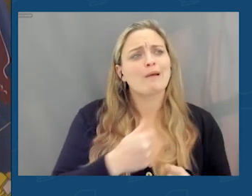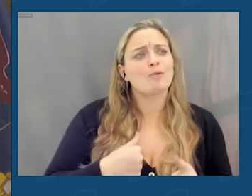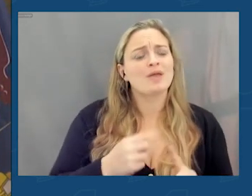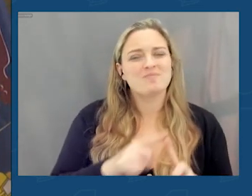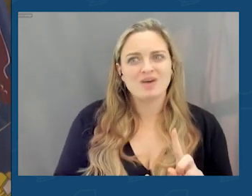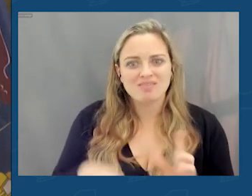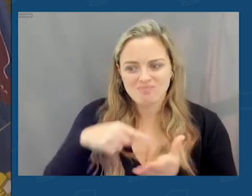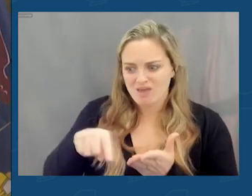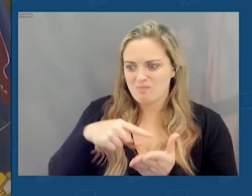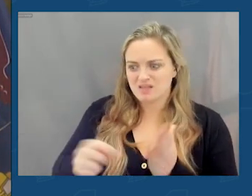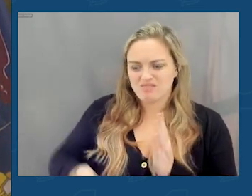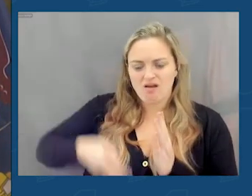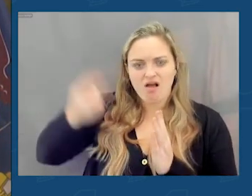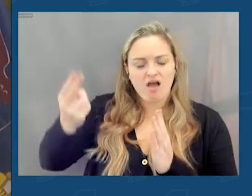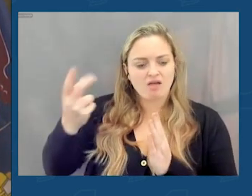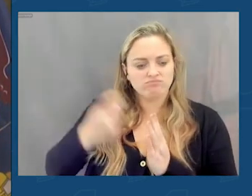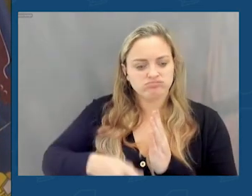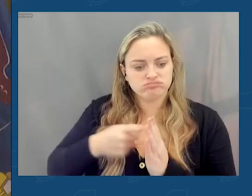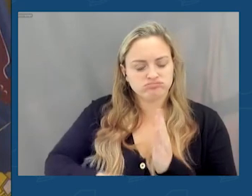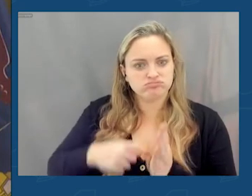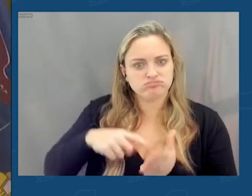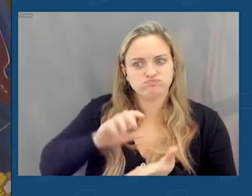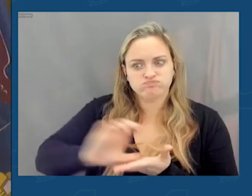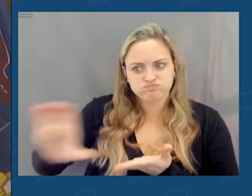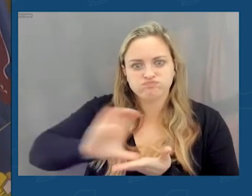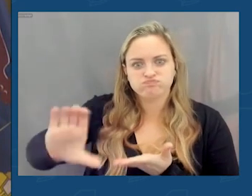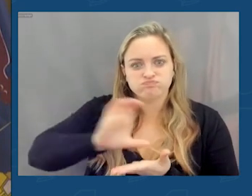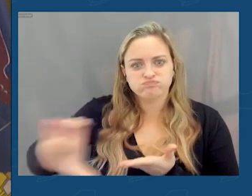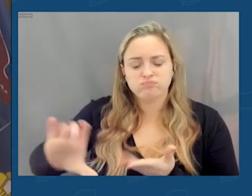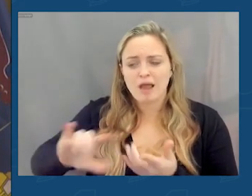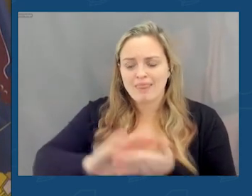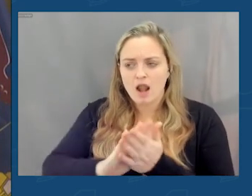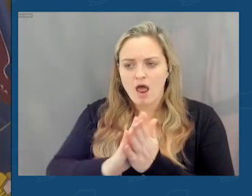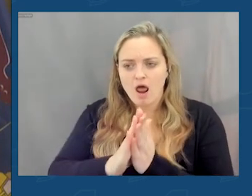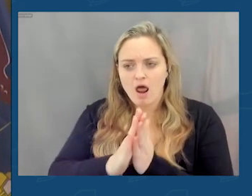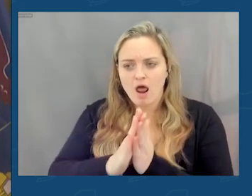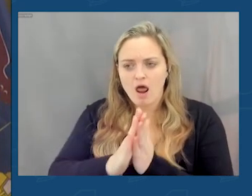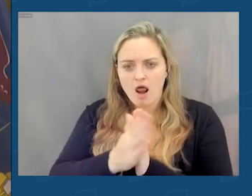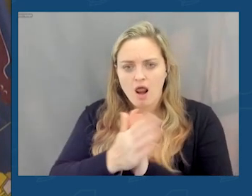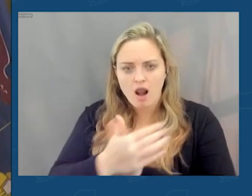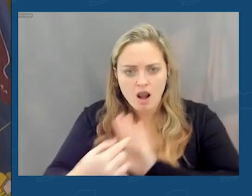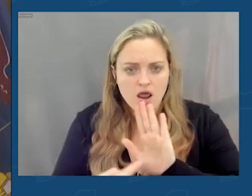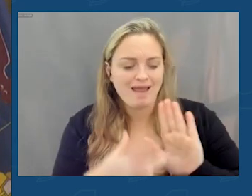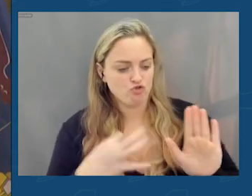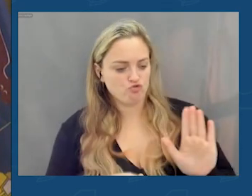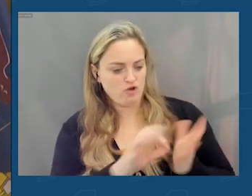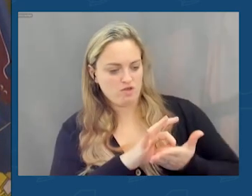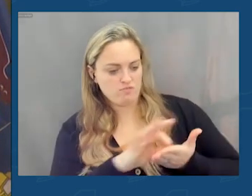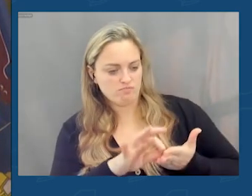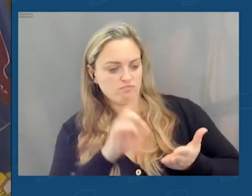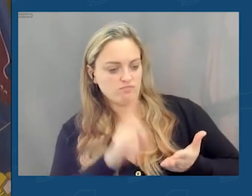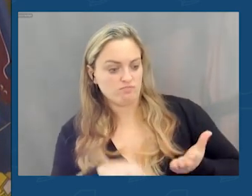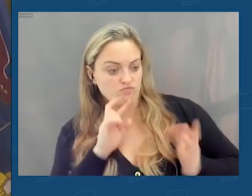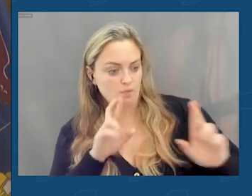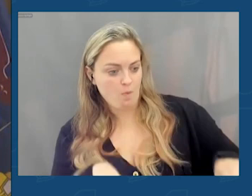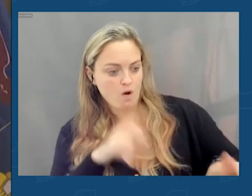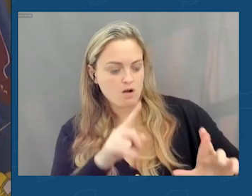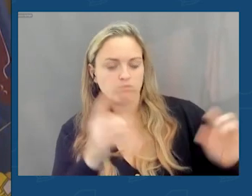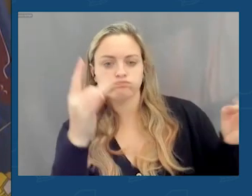soon, unbeknownst to you, you fall into debt and you have a black mark on your credit report. So that's when you start